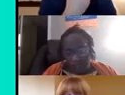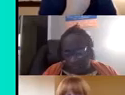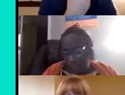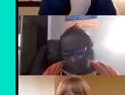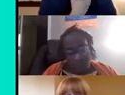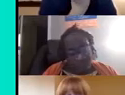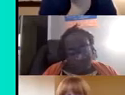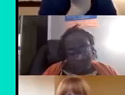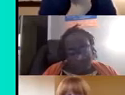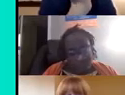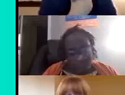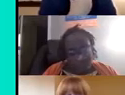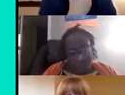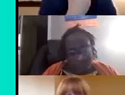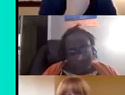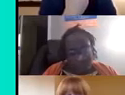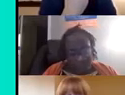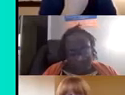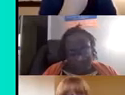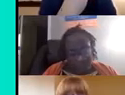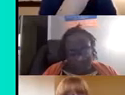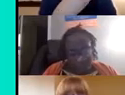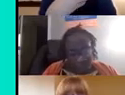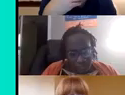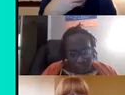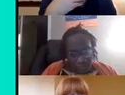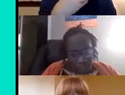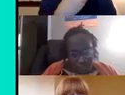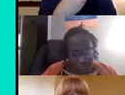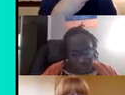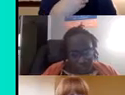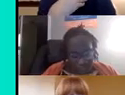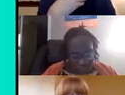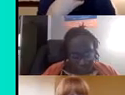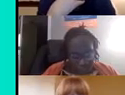okay? Any questions before I break out into those groups?